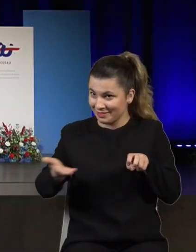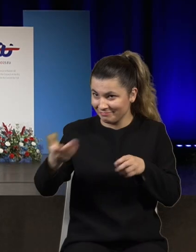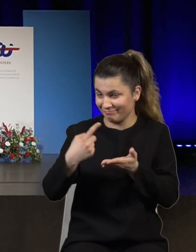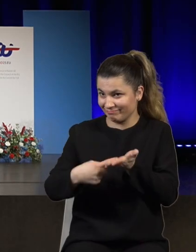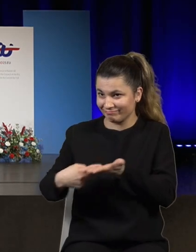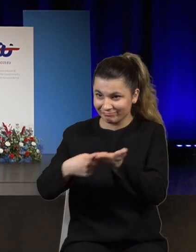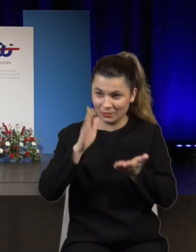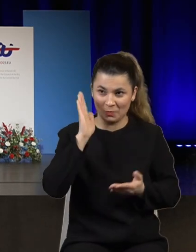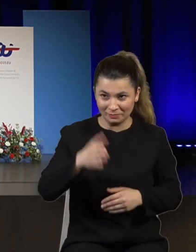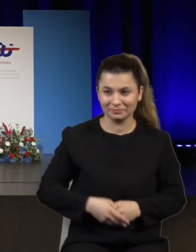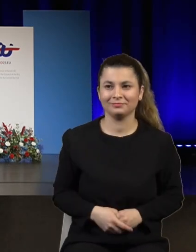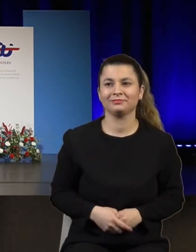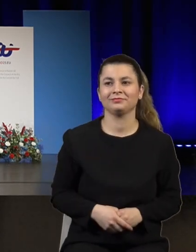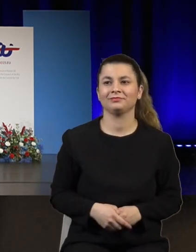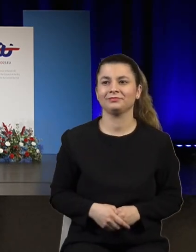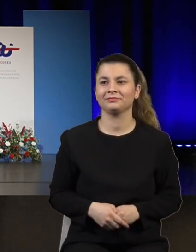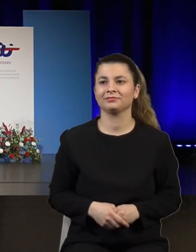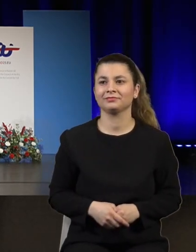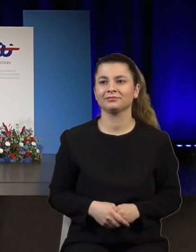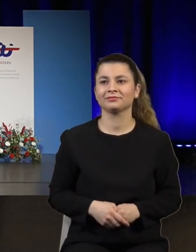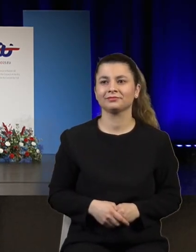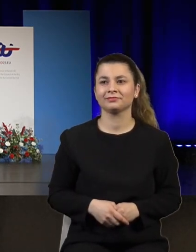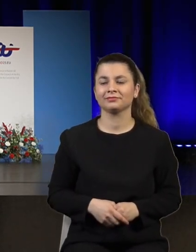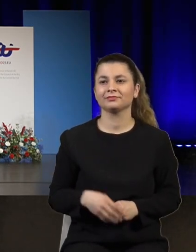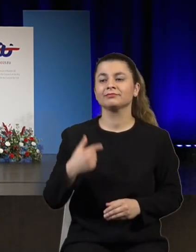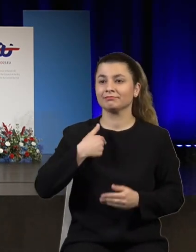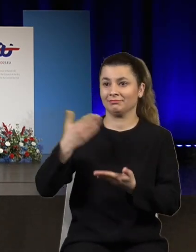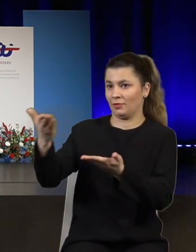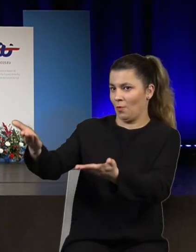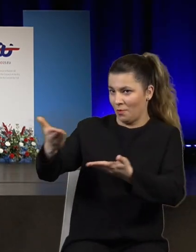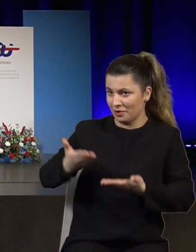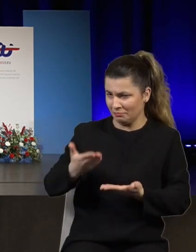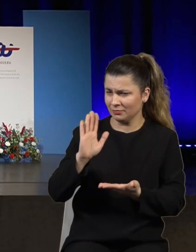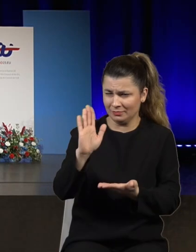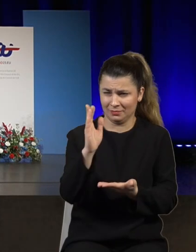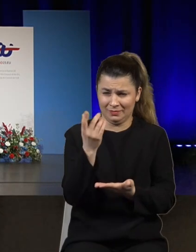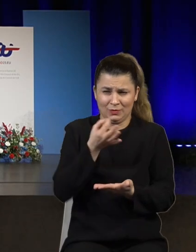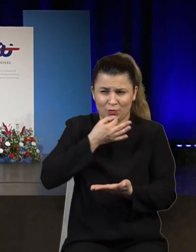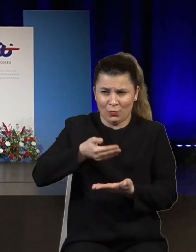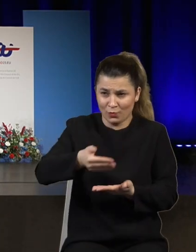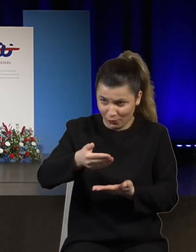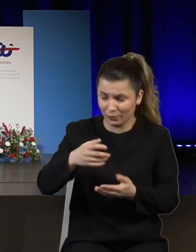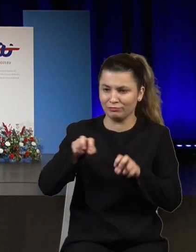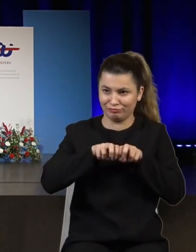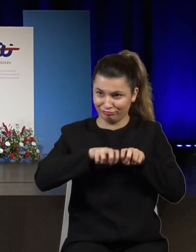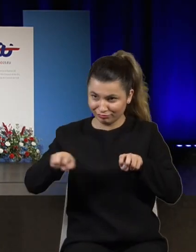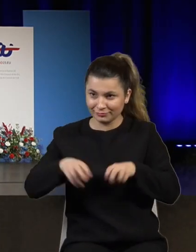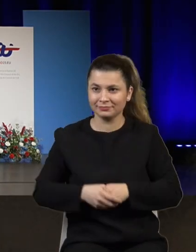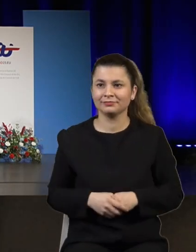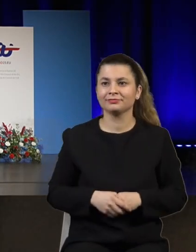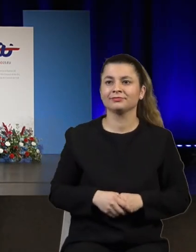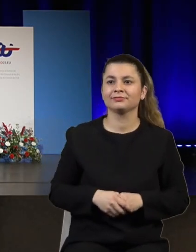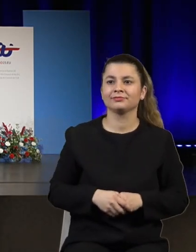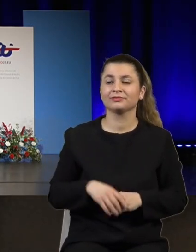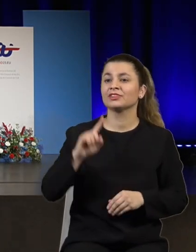a couple of minutes. But first of all, I would like to welcome all of you who came here to